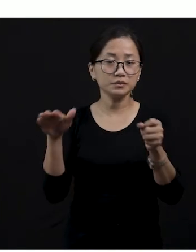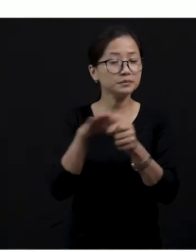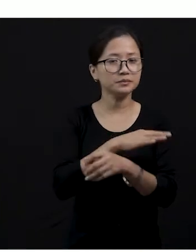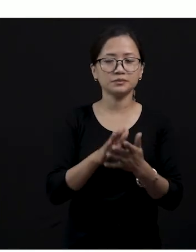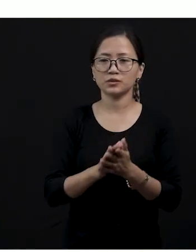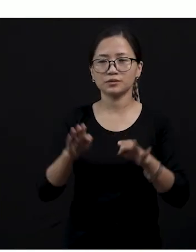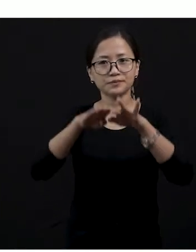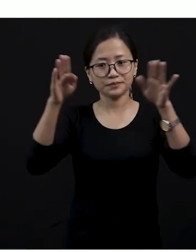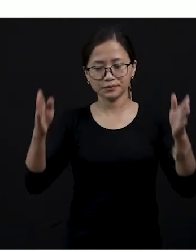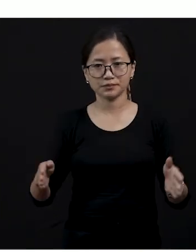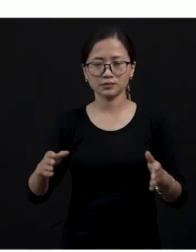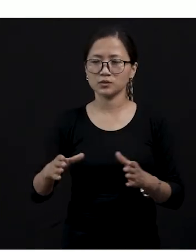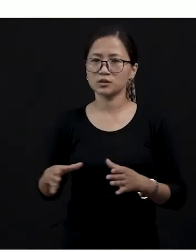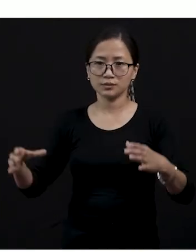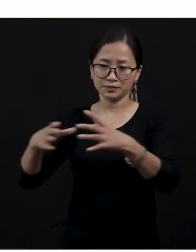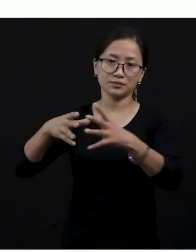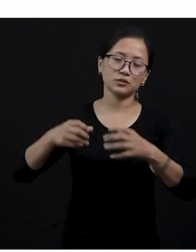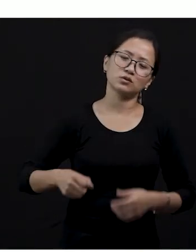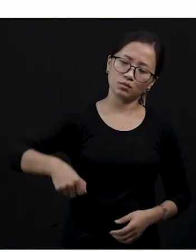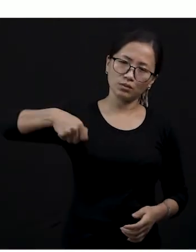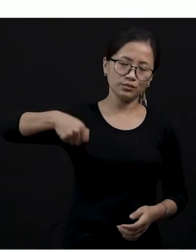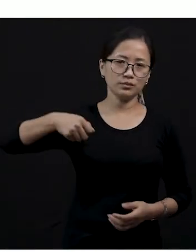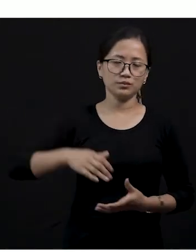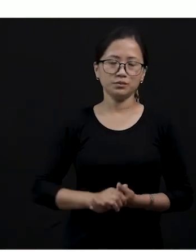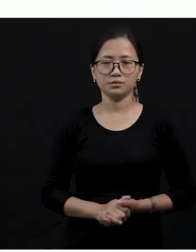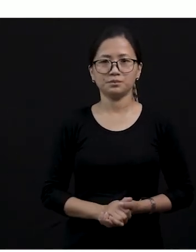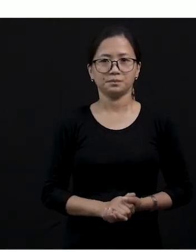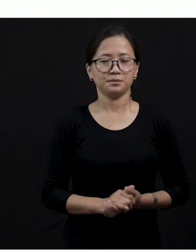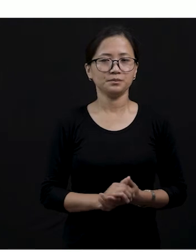your tanks, your buckets, right? And